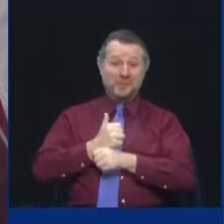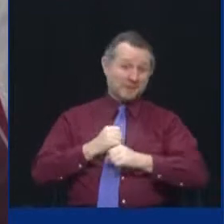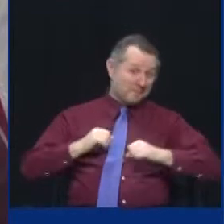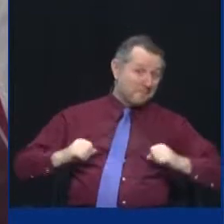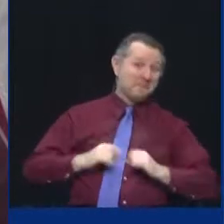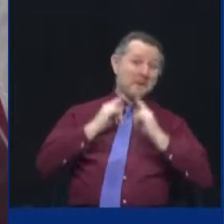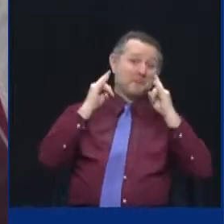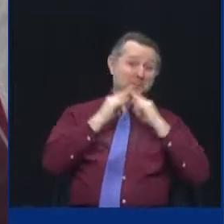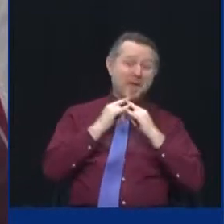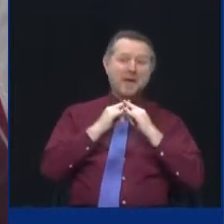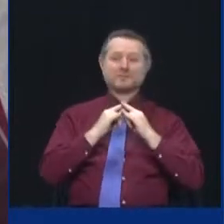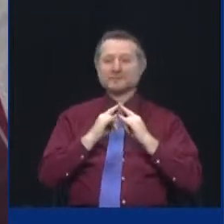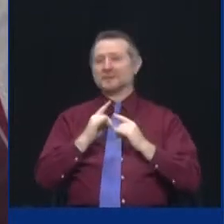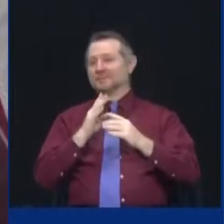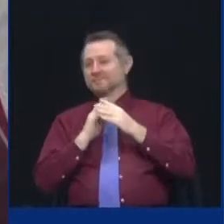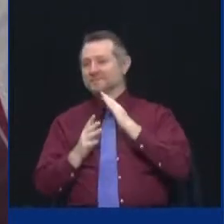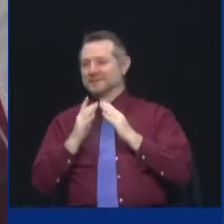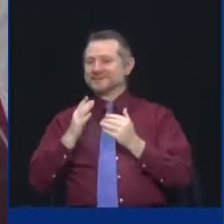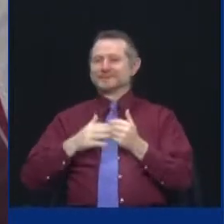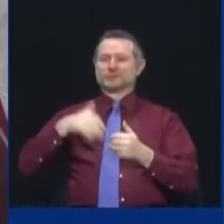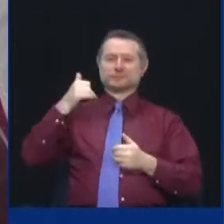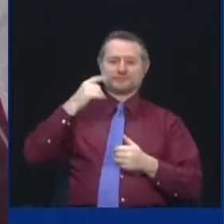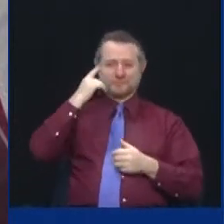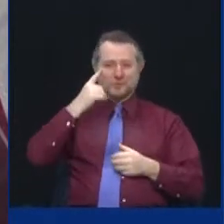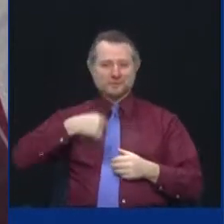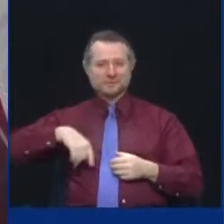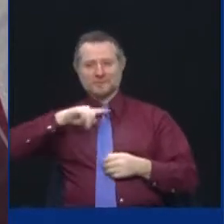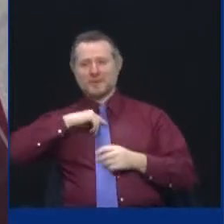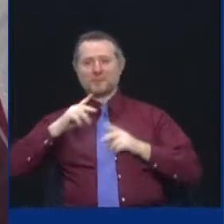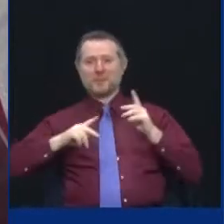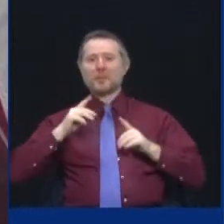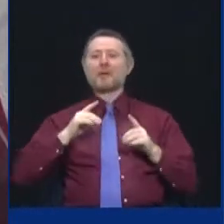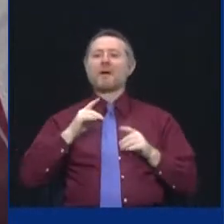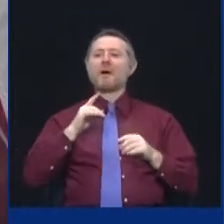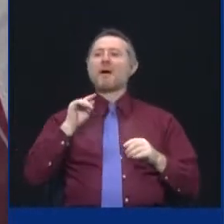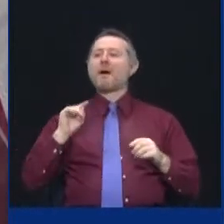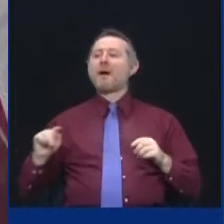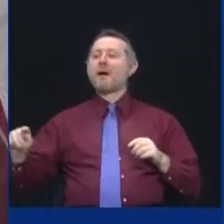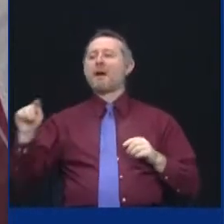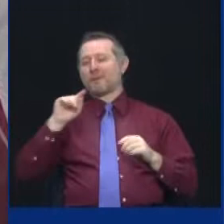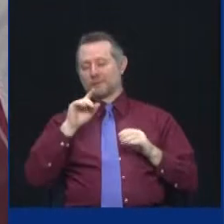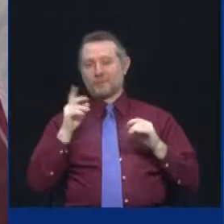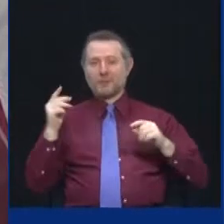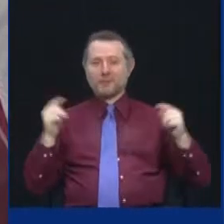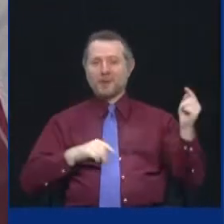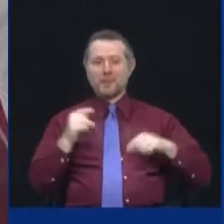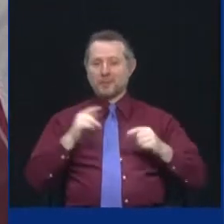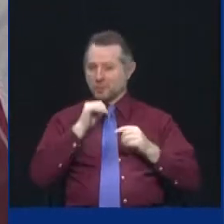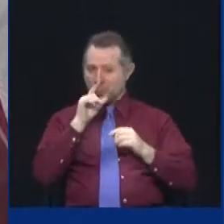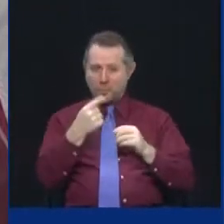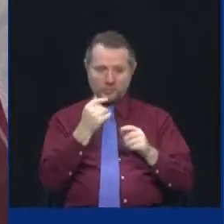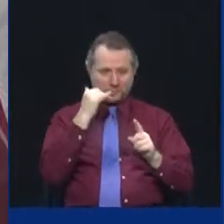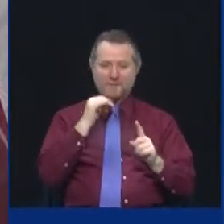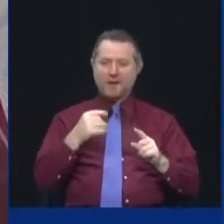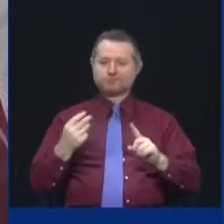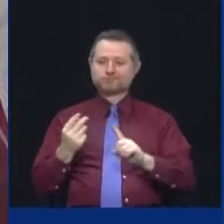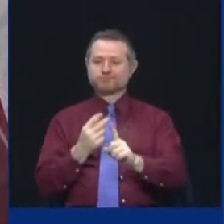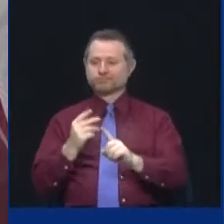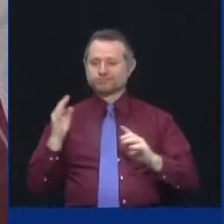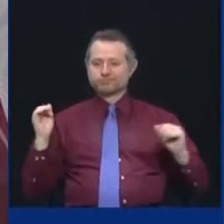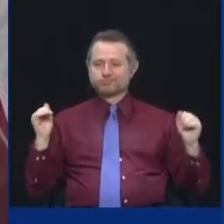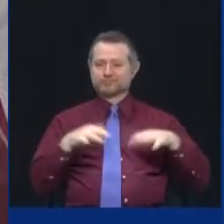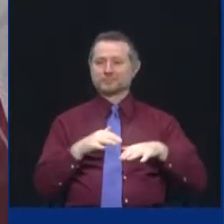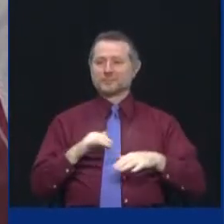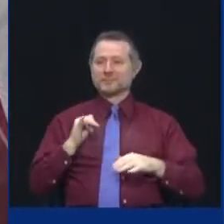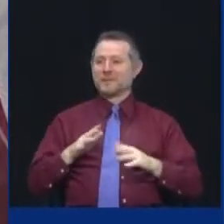easier for Buffalo and our neighbors across Western New York to get vaccinated and get back to our normal